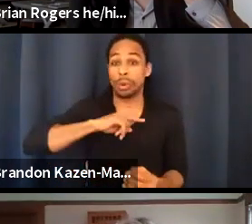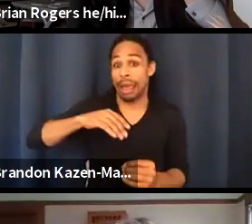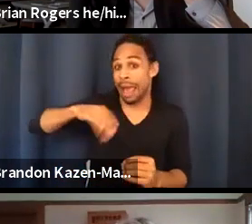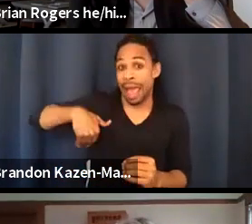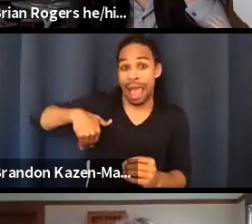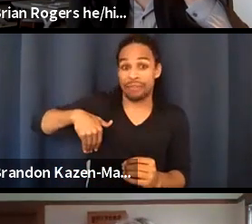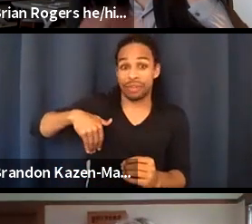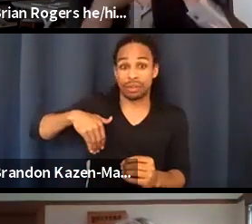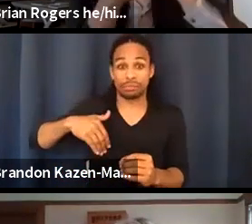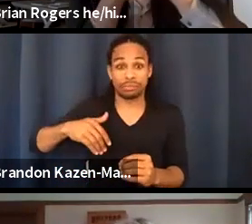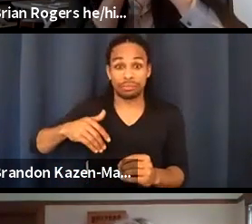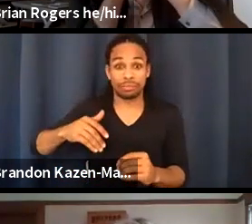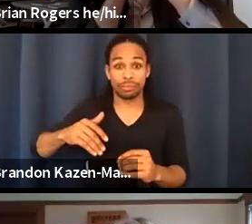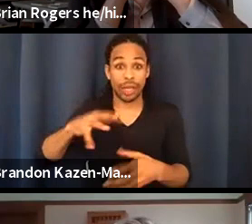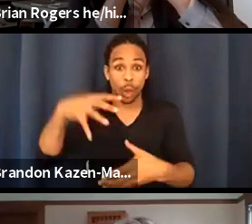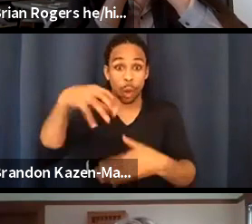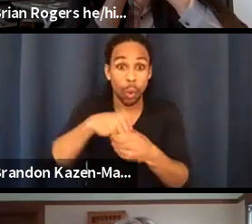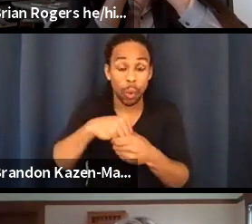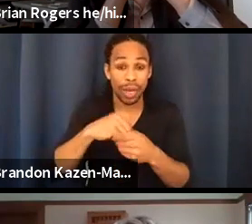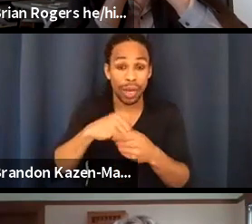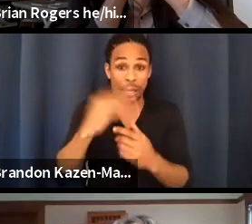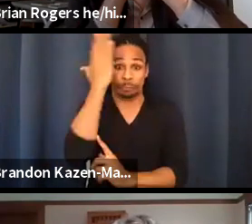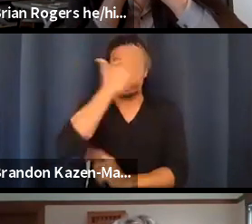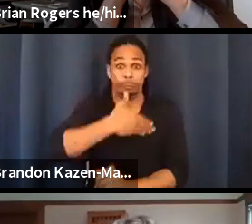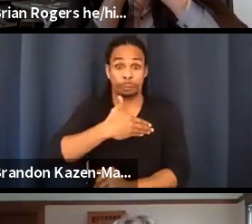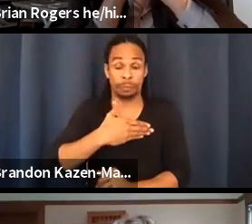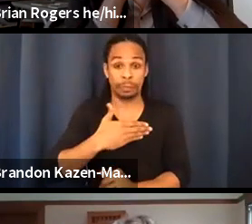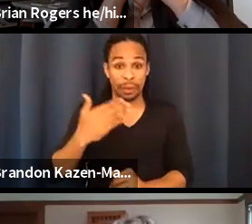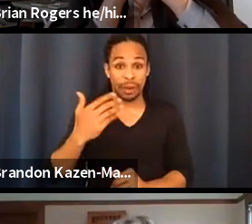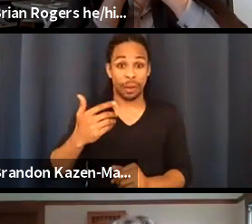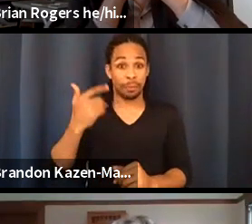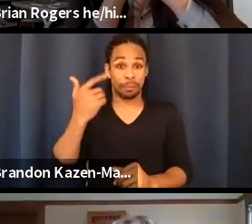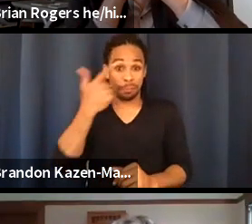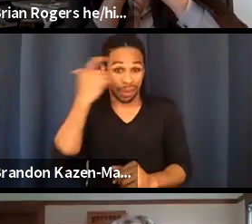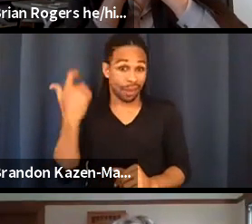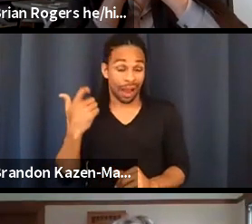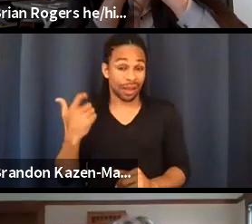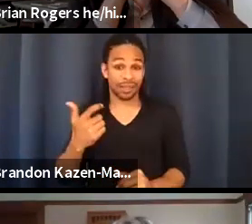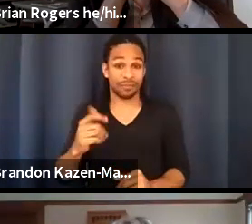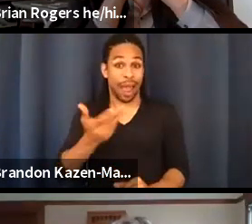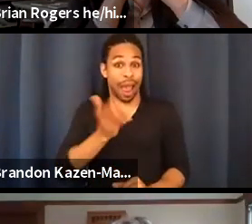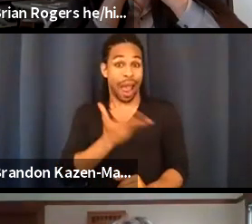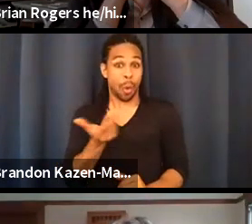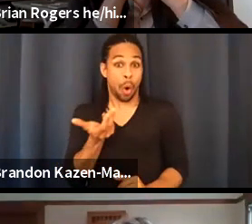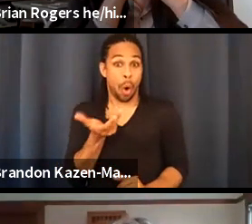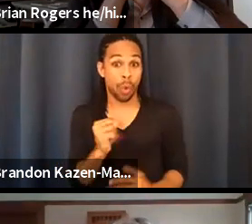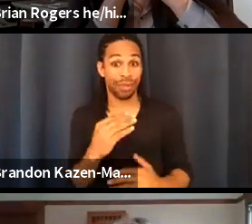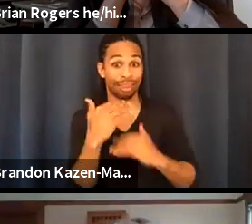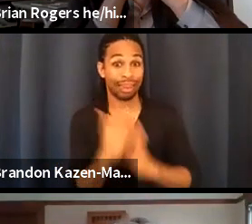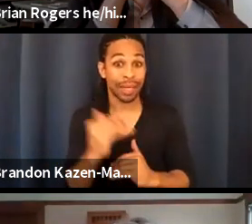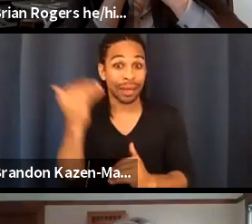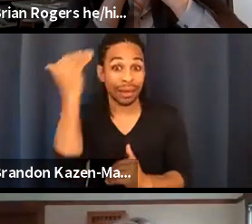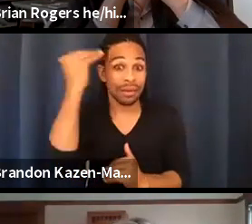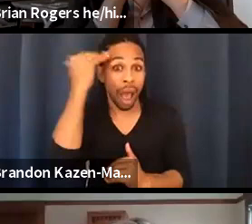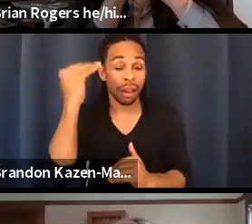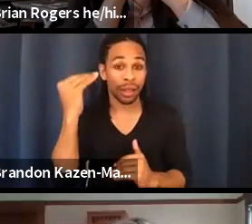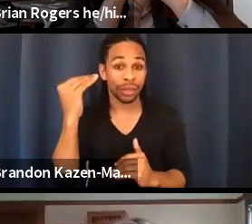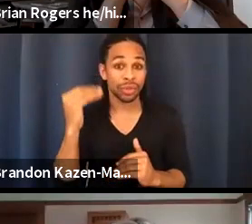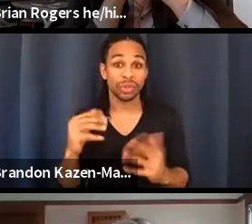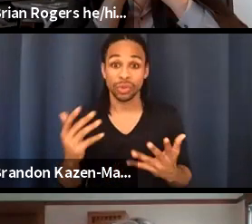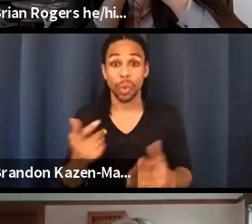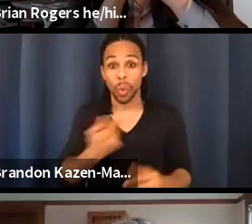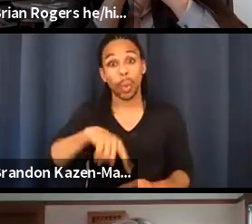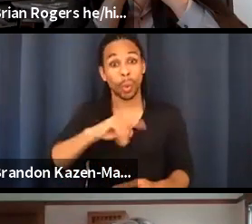own oversights due to the limits of our collective knowledge base. But beyond ignorance, there are those